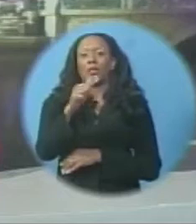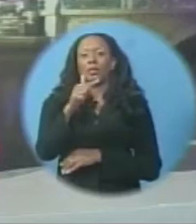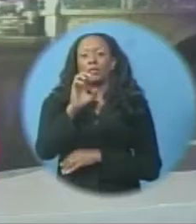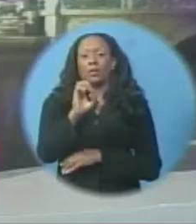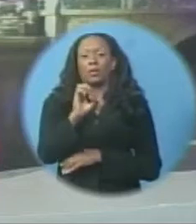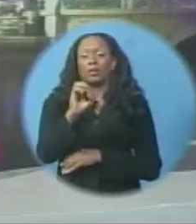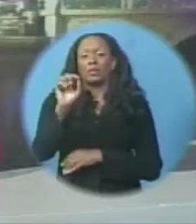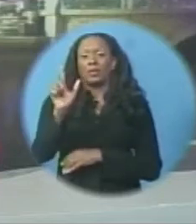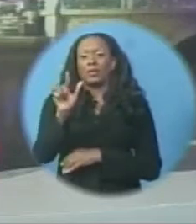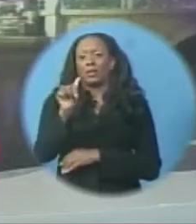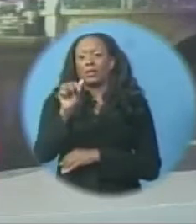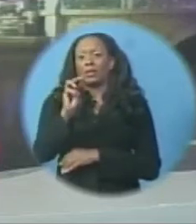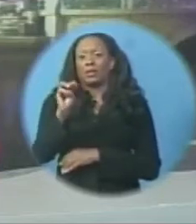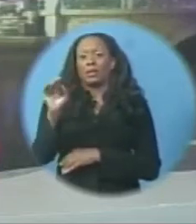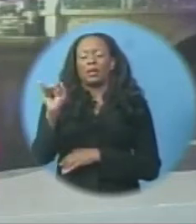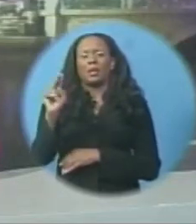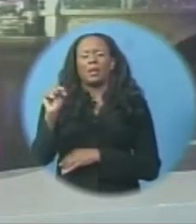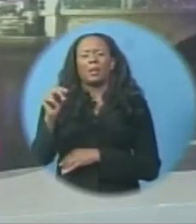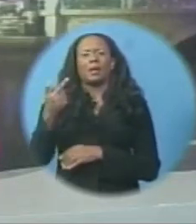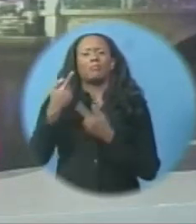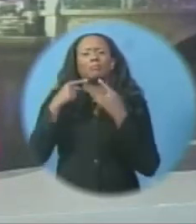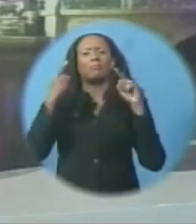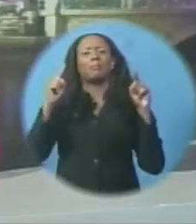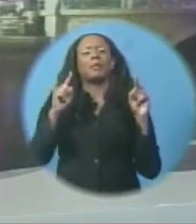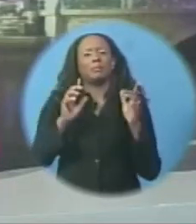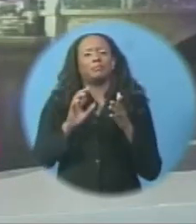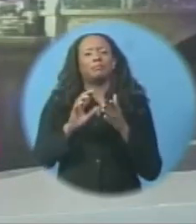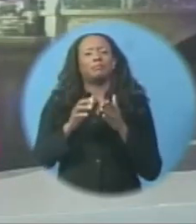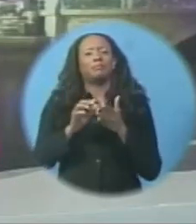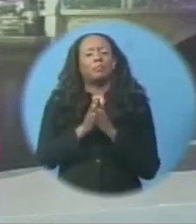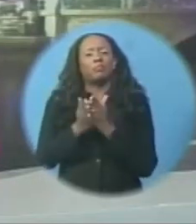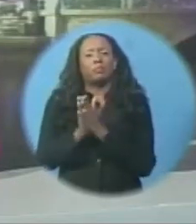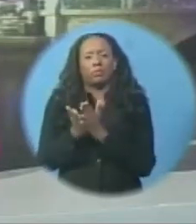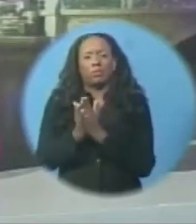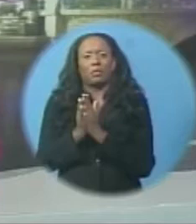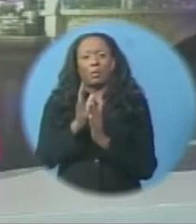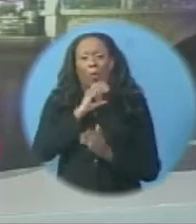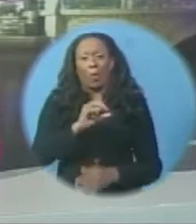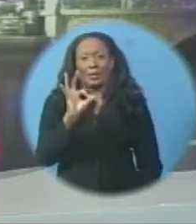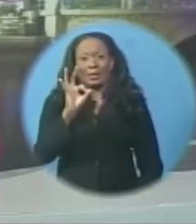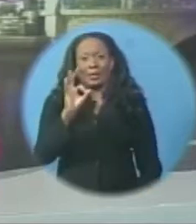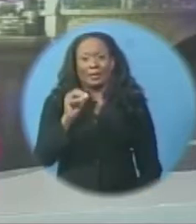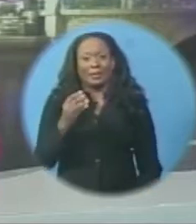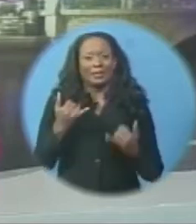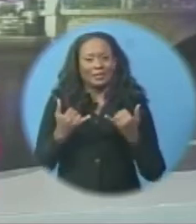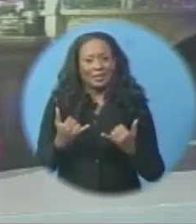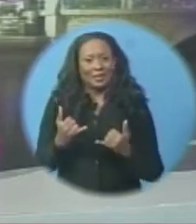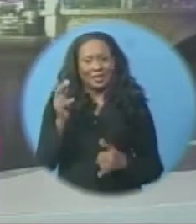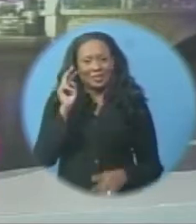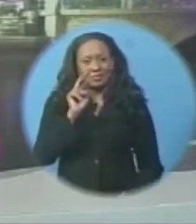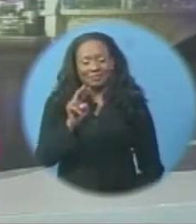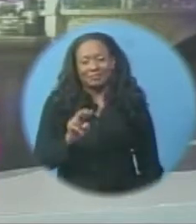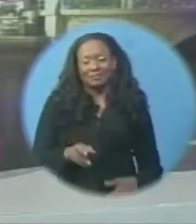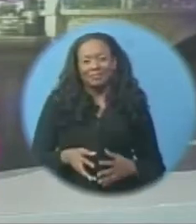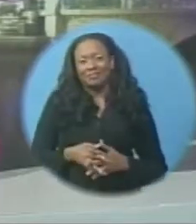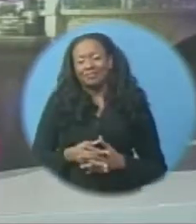iconic novel In the Castle of My Skin, turned 90 today. Our Denise Blackman takes a look at his